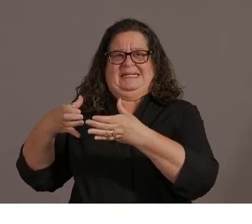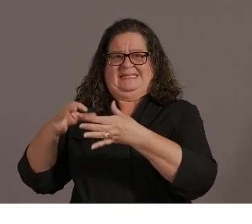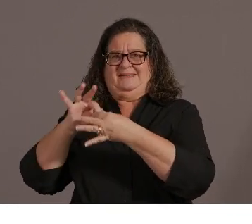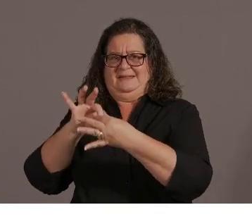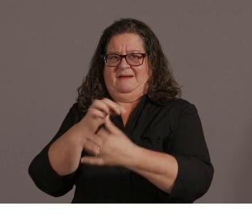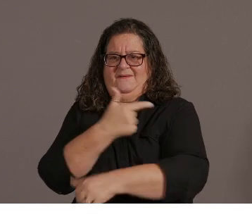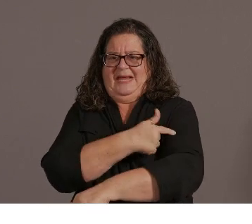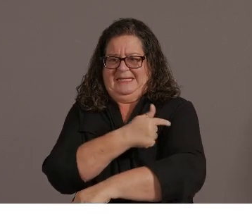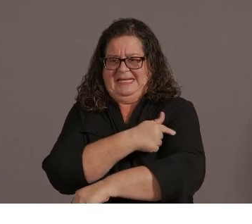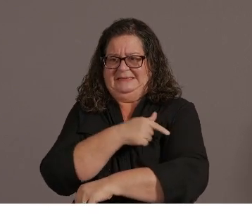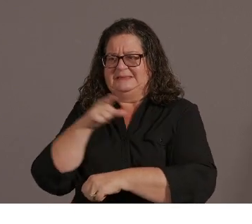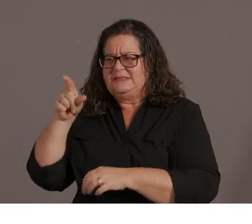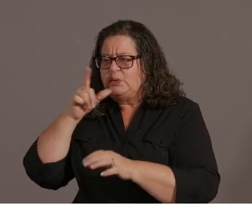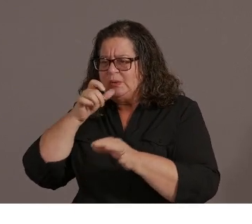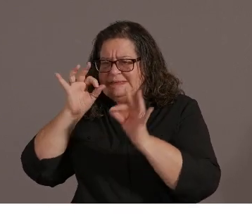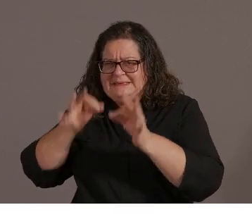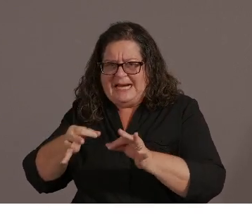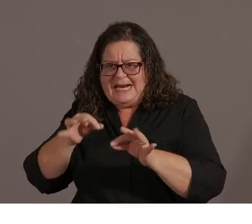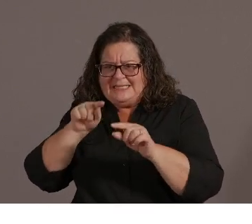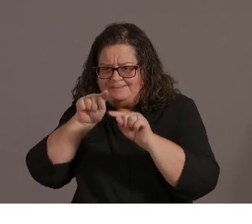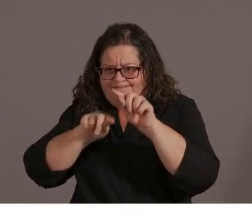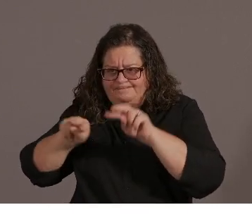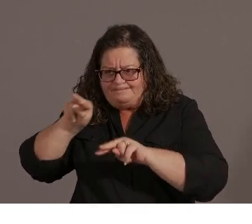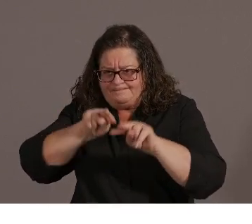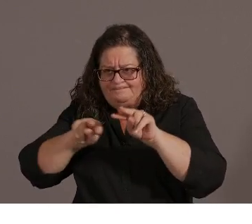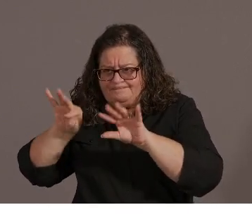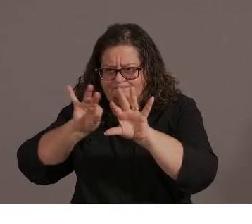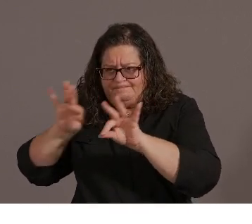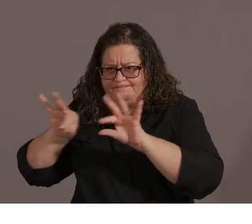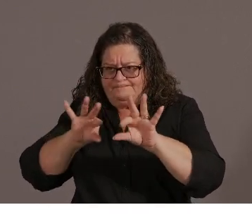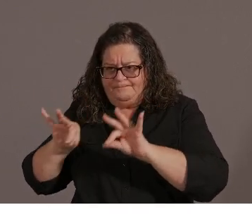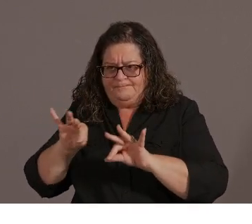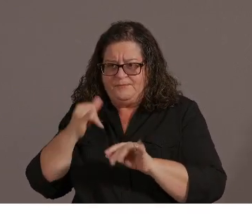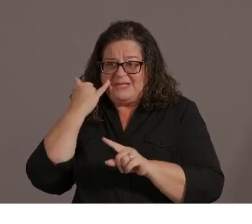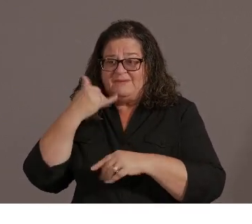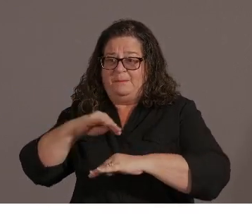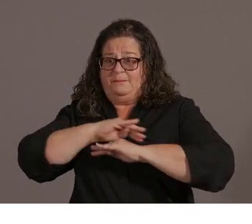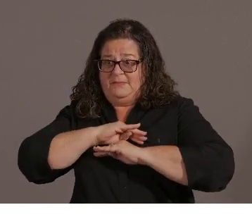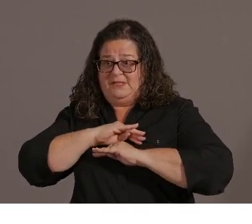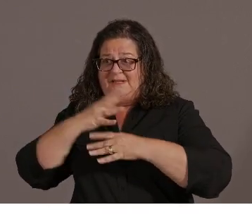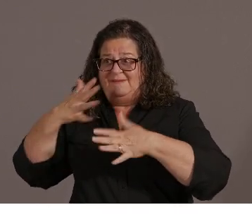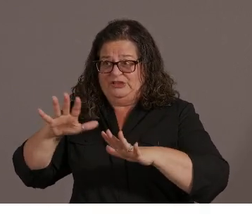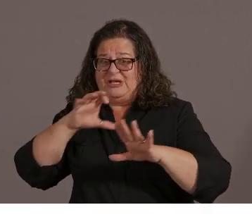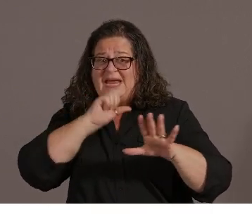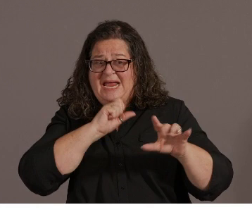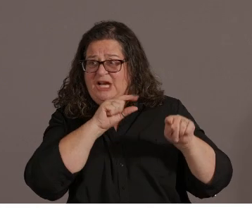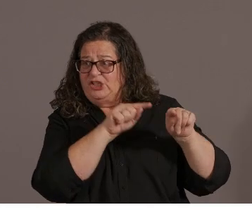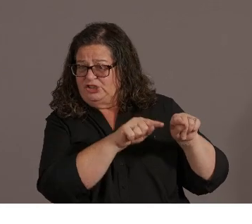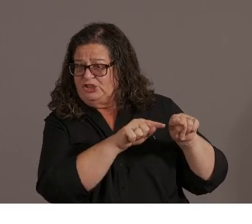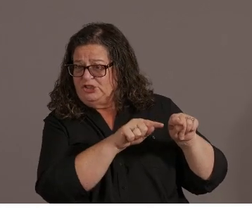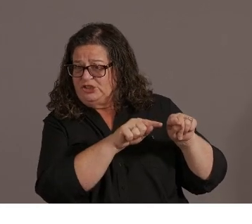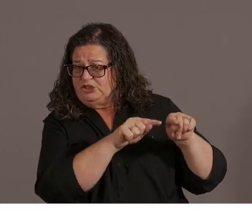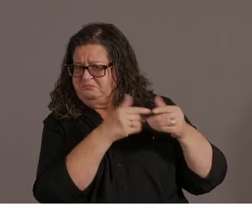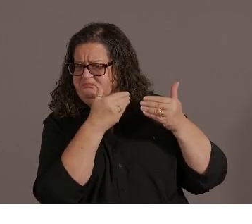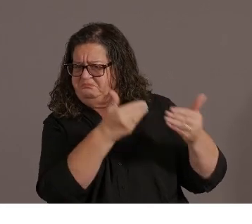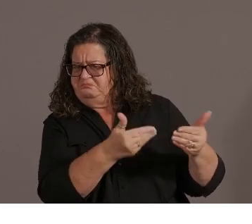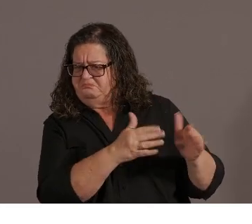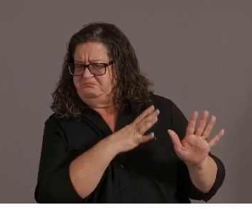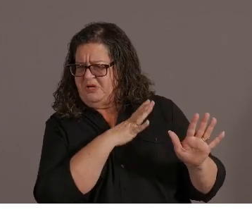the age eligibility. Once they meet the age eligibility, they're eligible at all